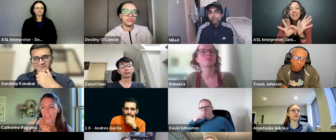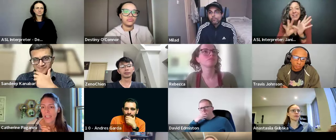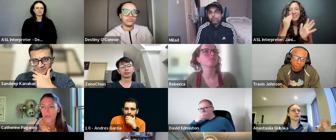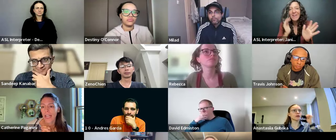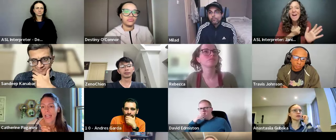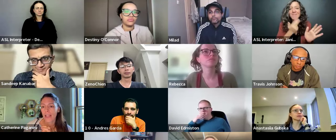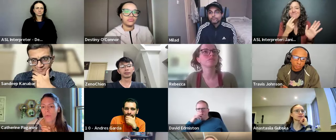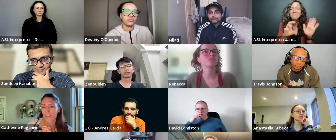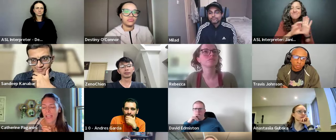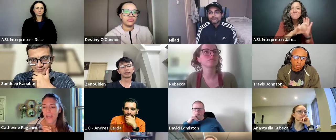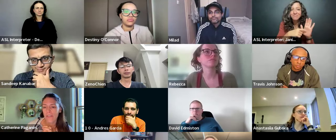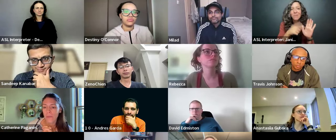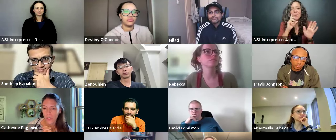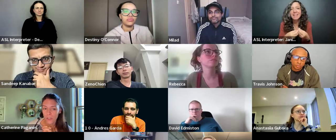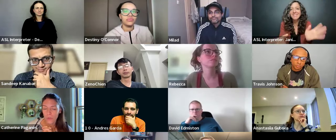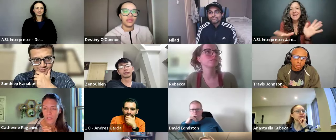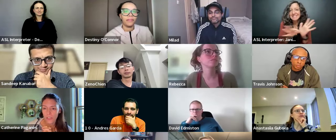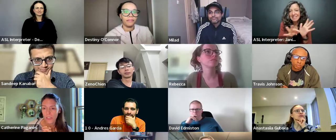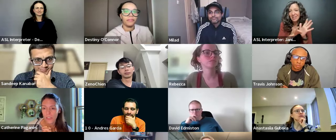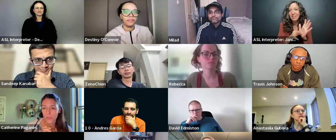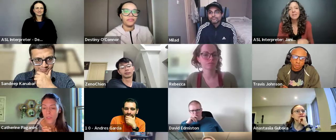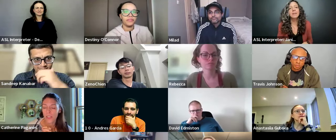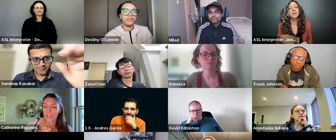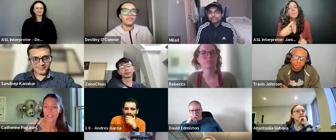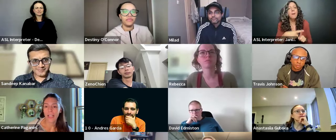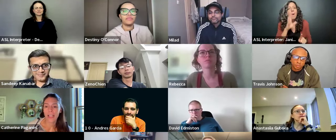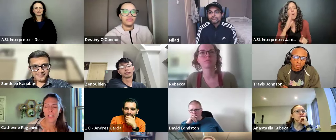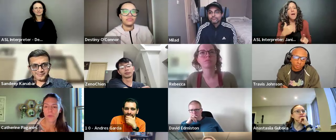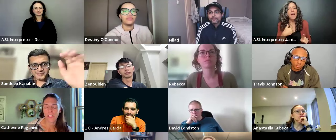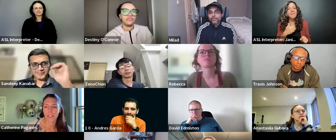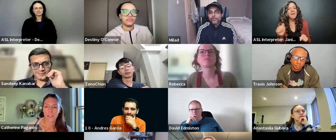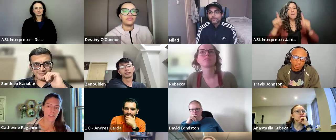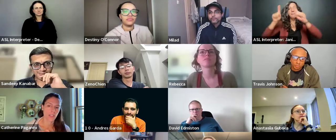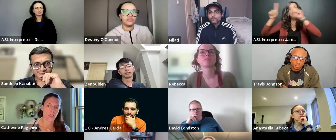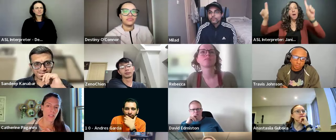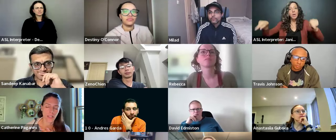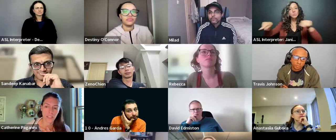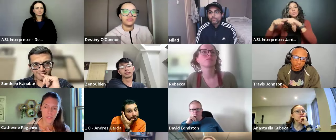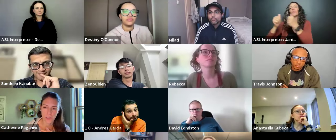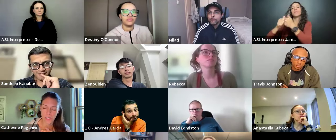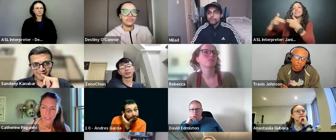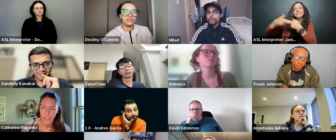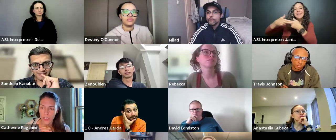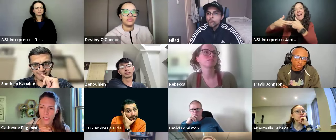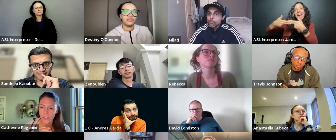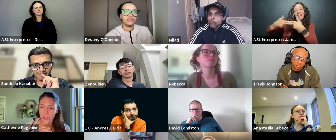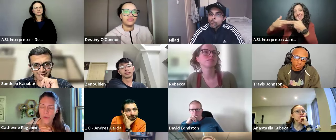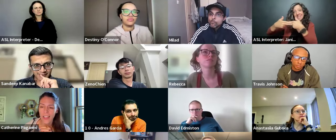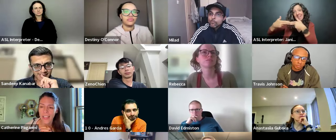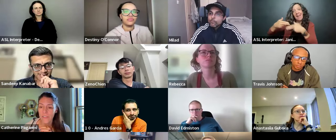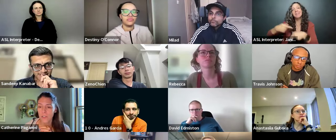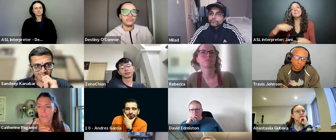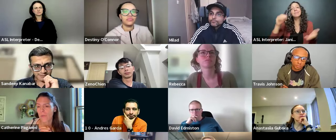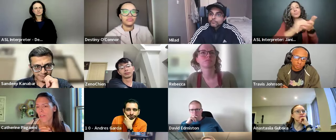mascot, and we'll have a monitor with the slide. I put it a link to it in the agenda,